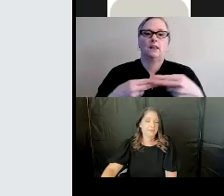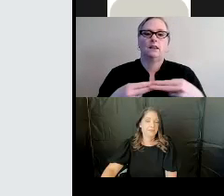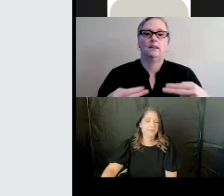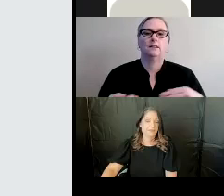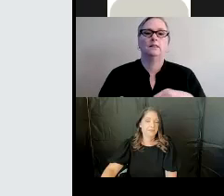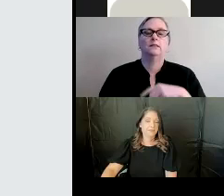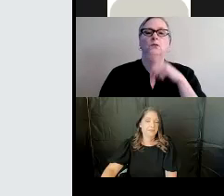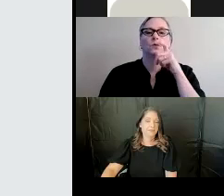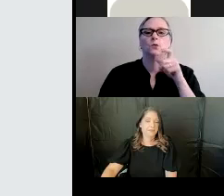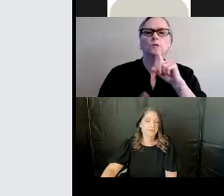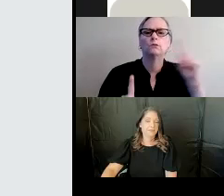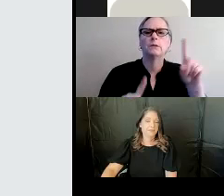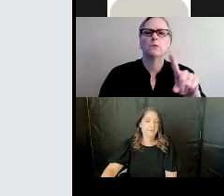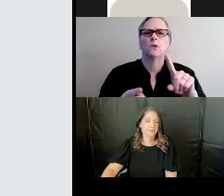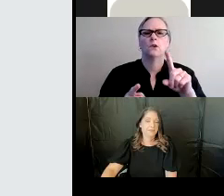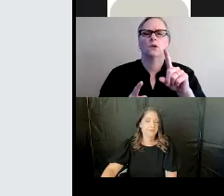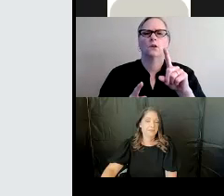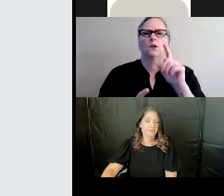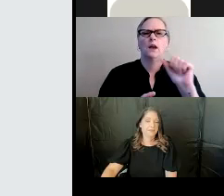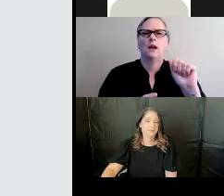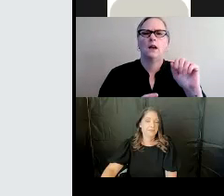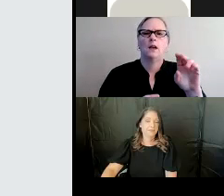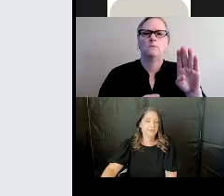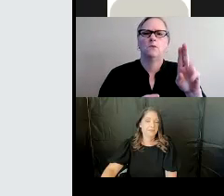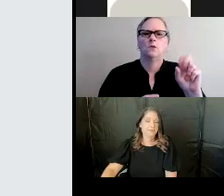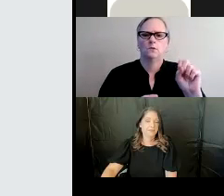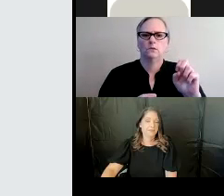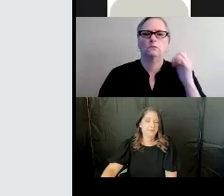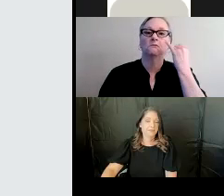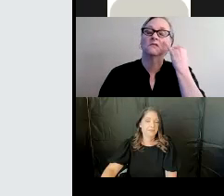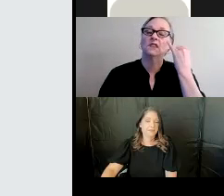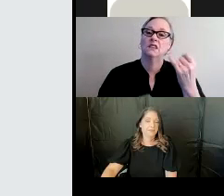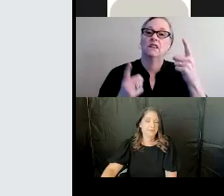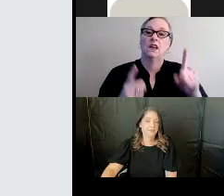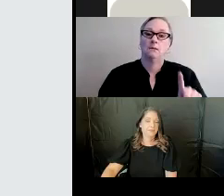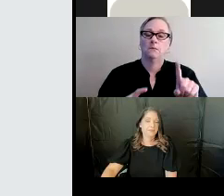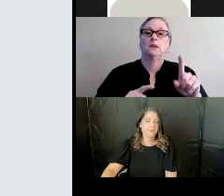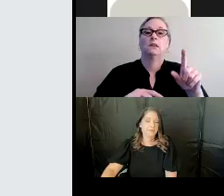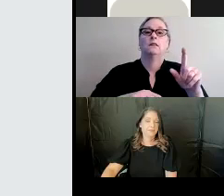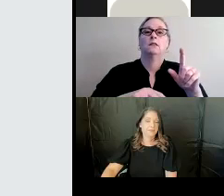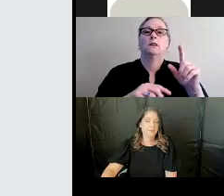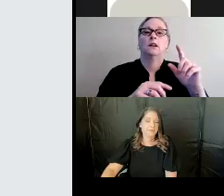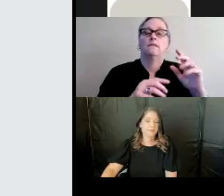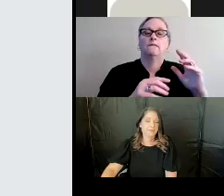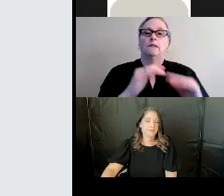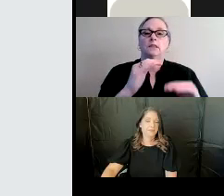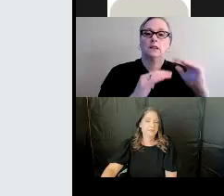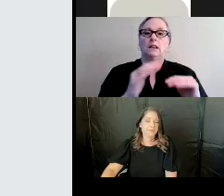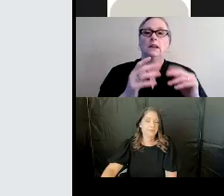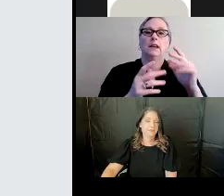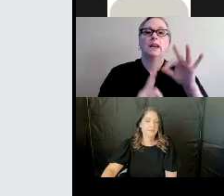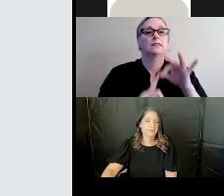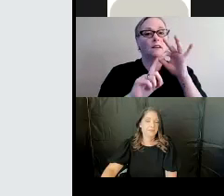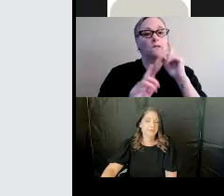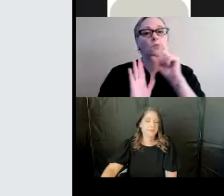neglect report be made to? So if the abuse has occurred in a long-term care facility except a state hospital, the report should